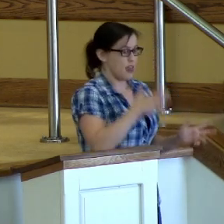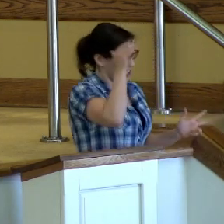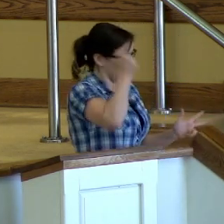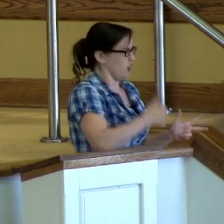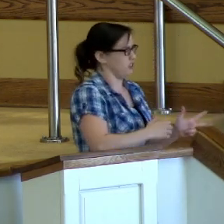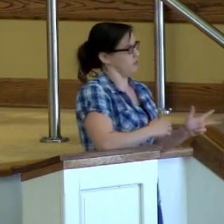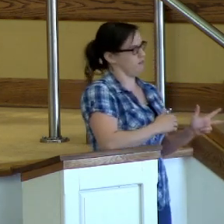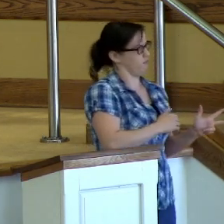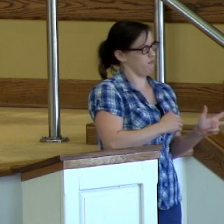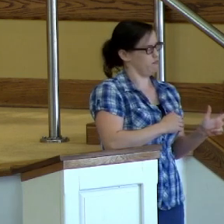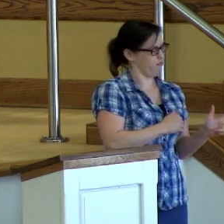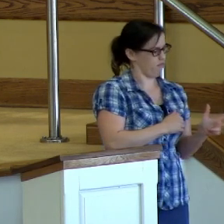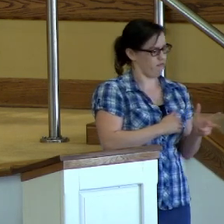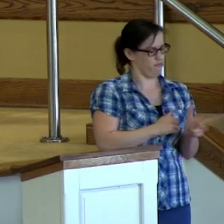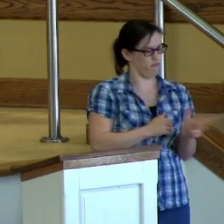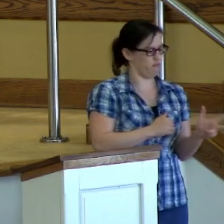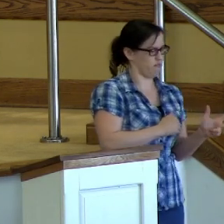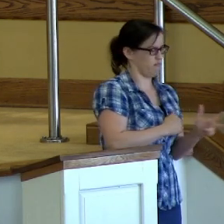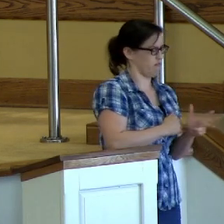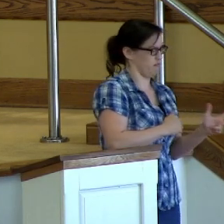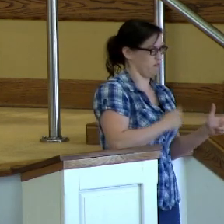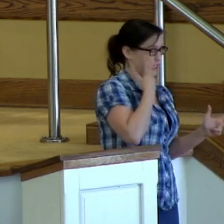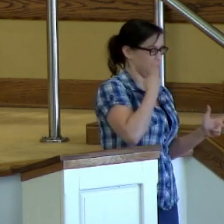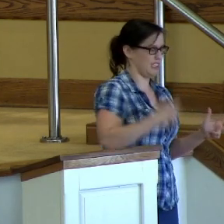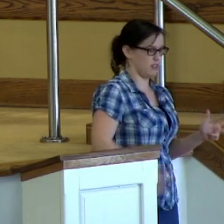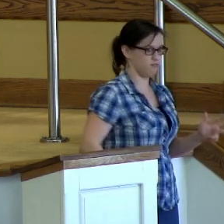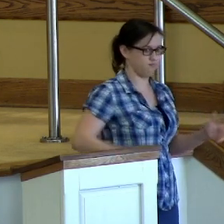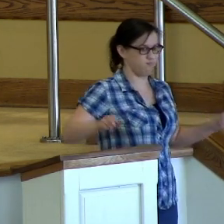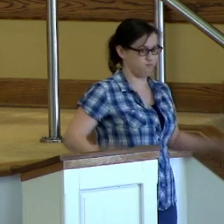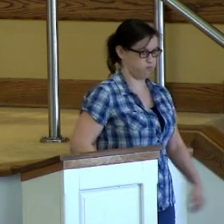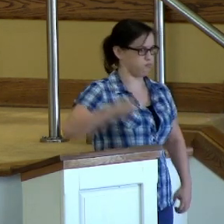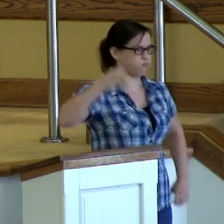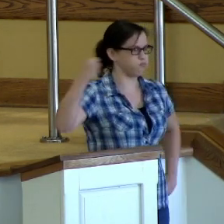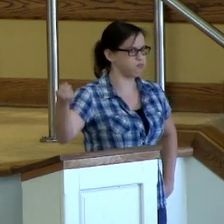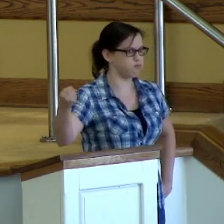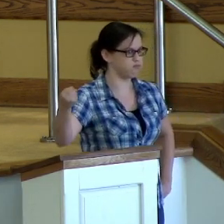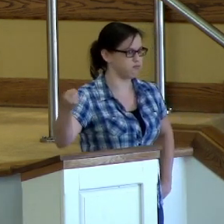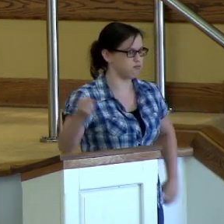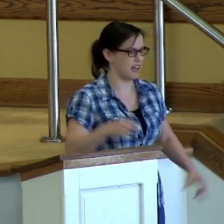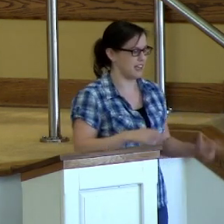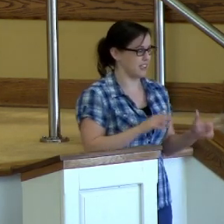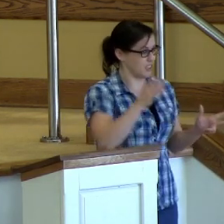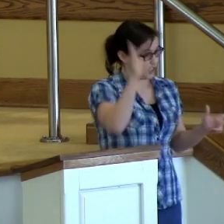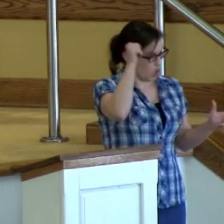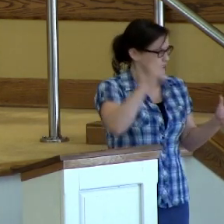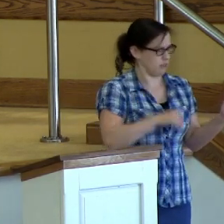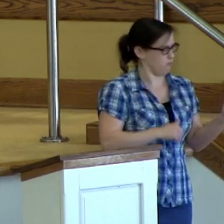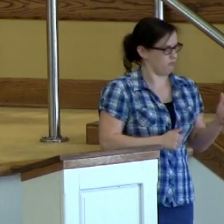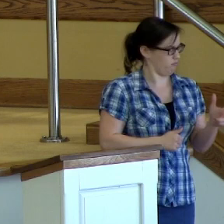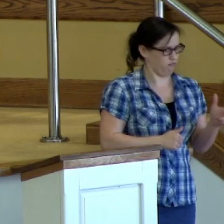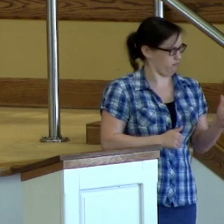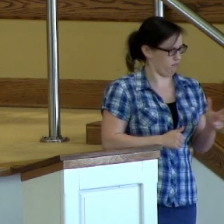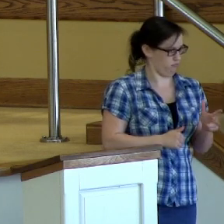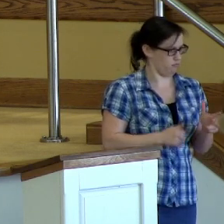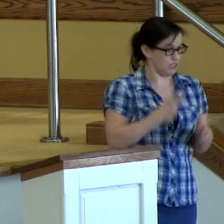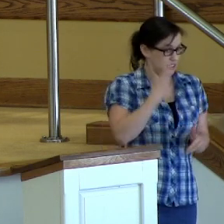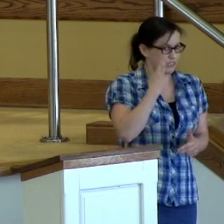toward that angel, because that angel has a sword. I mean, that donkey, that ass, is seeing what's going